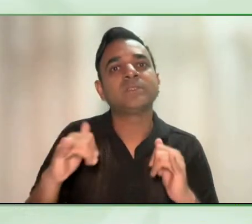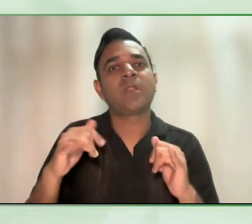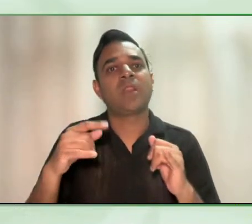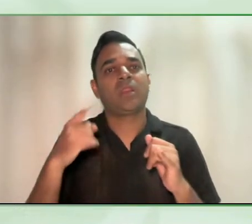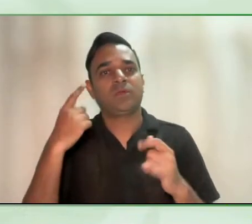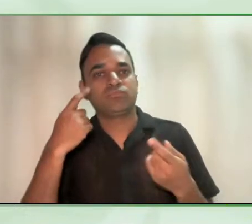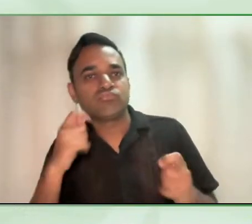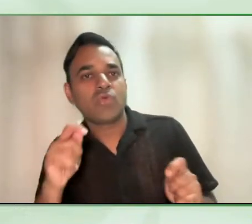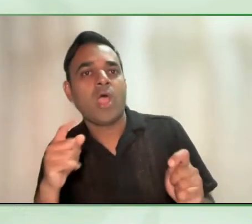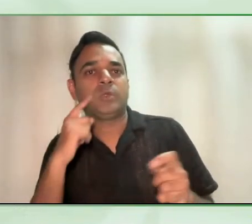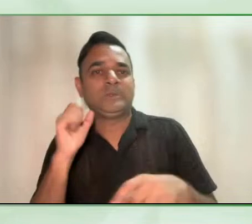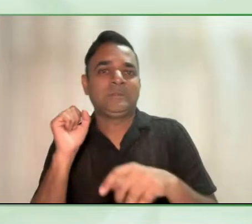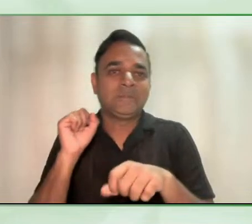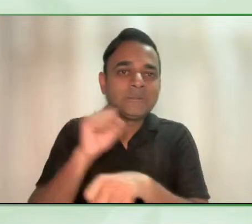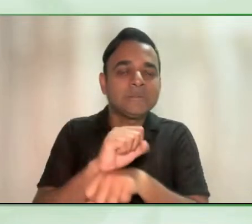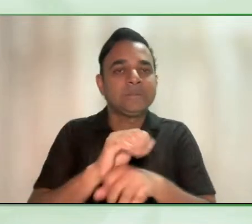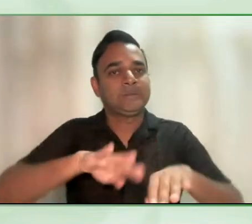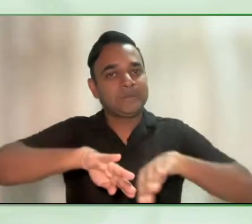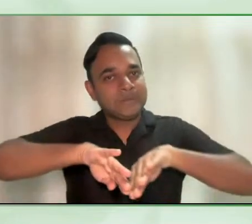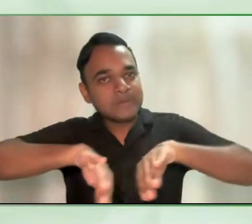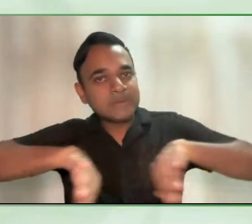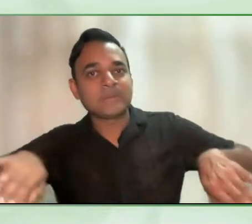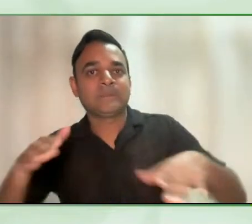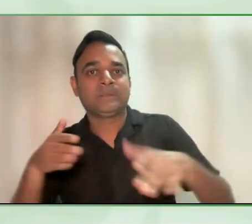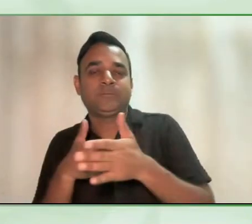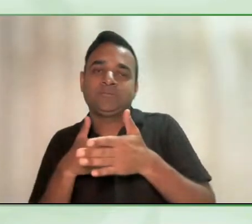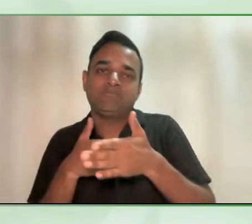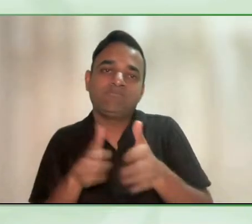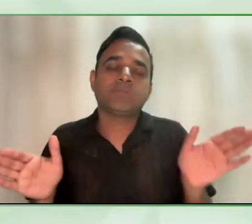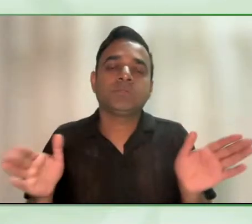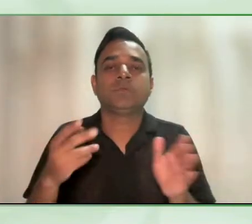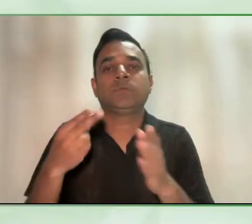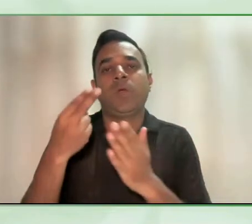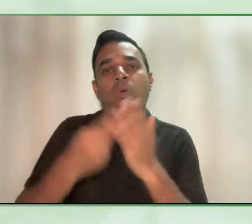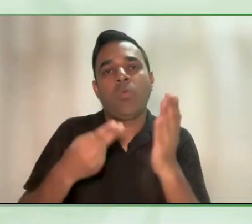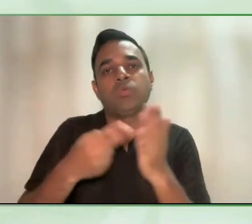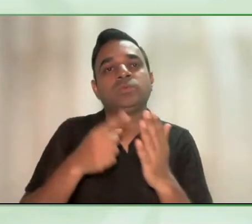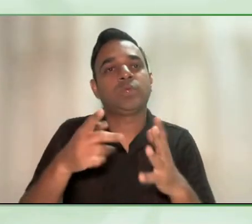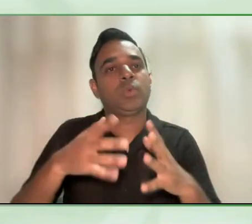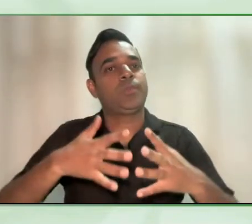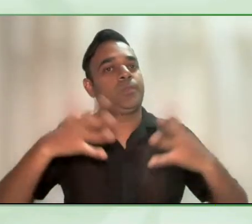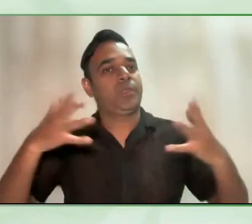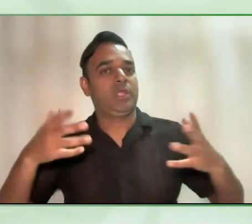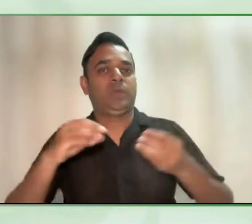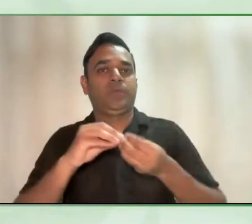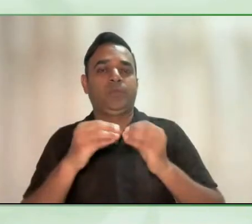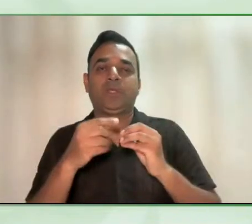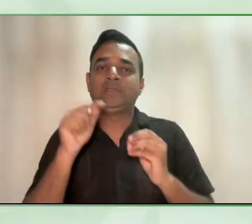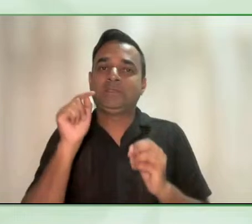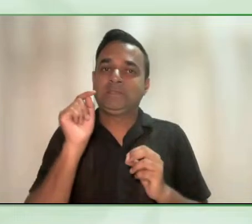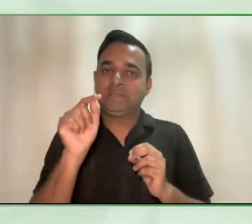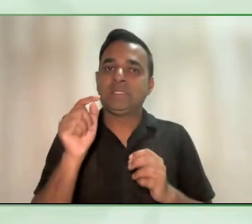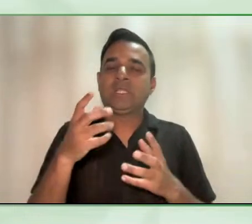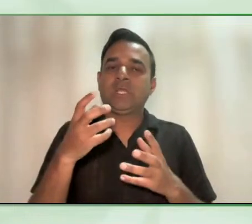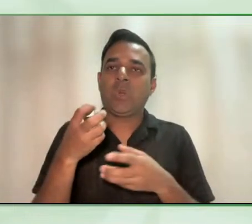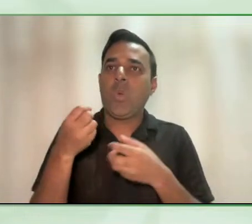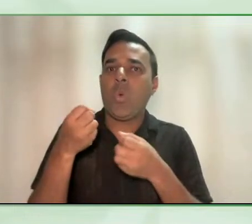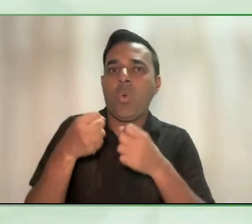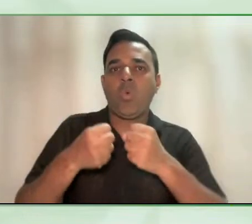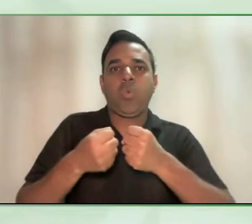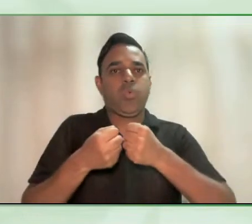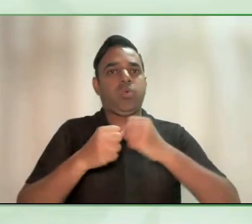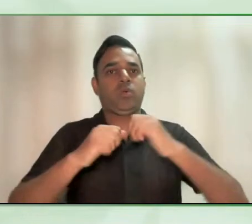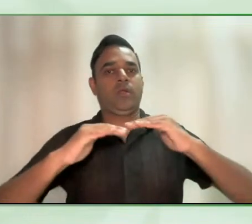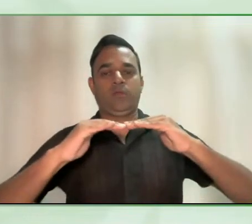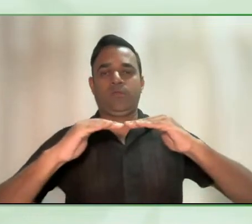schemes. Often they feel that there is a risk to moving into employment, that their allowances